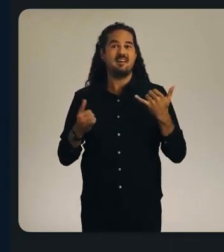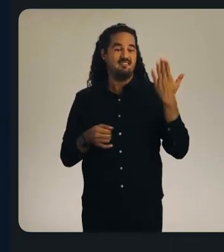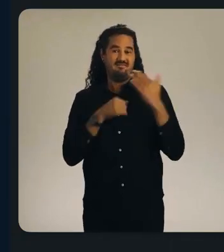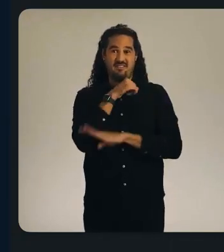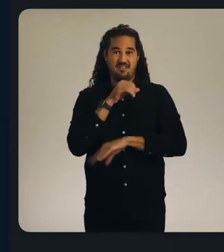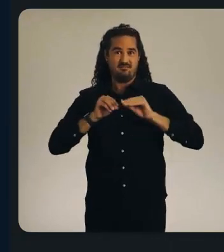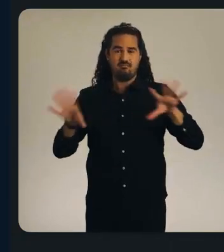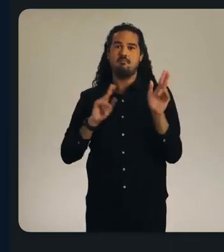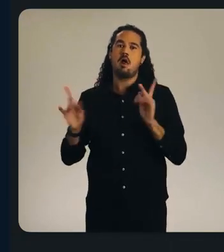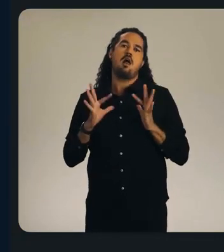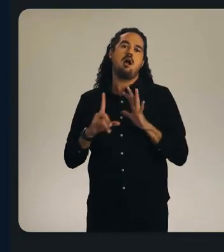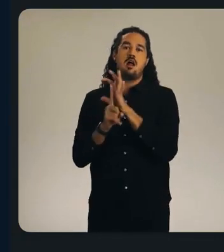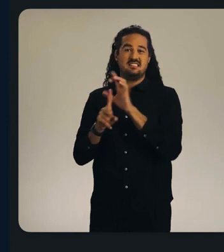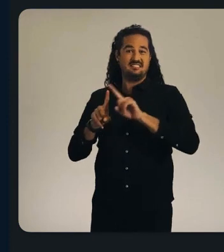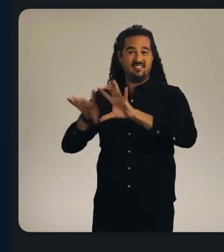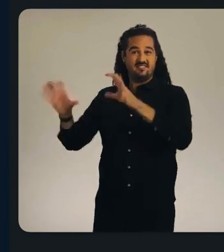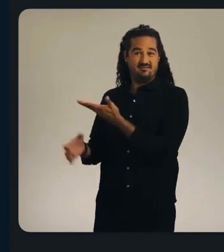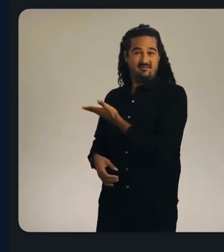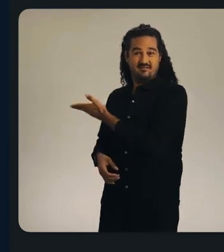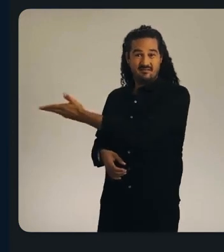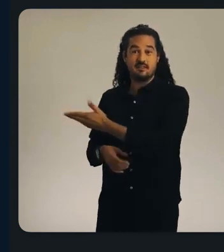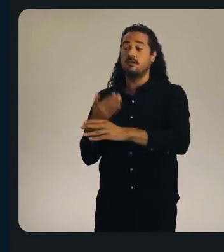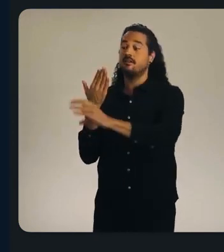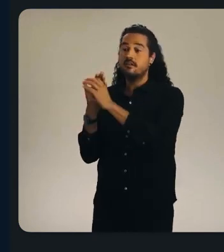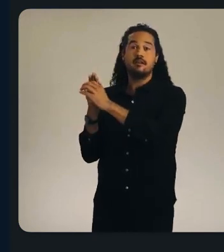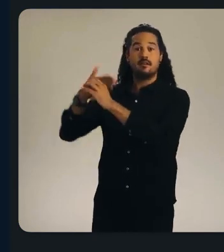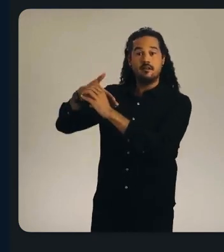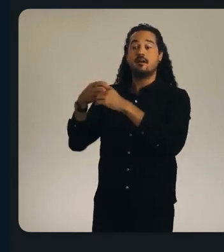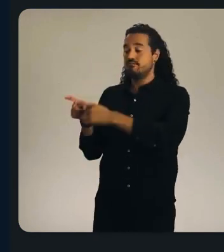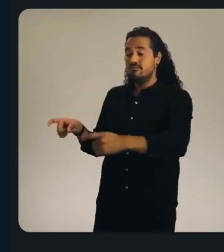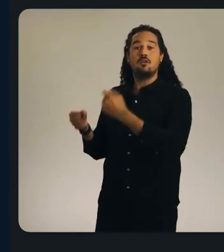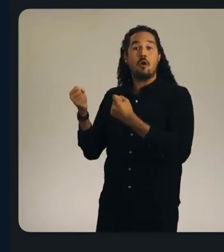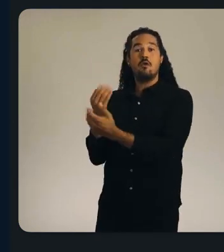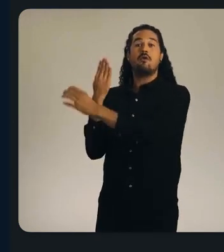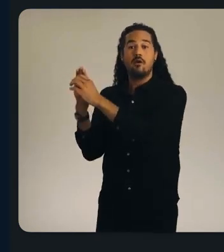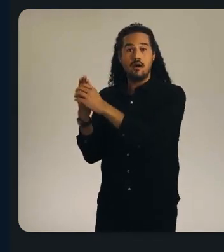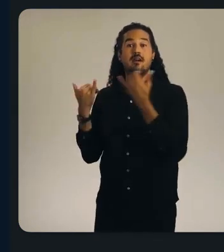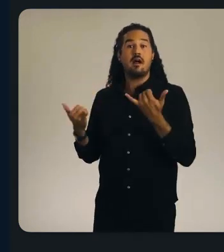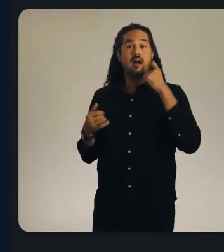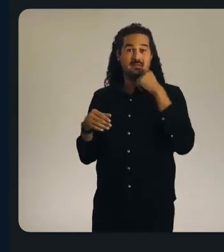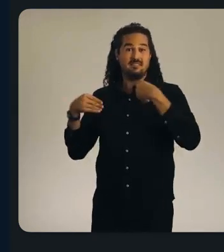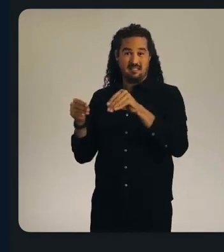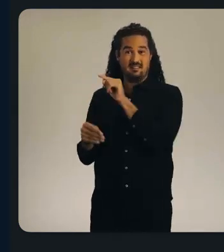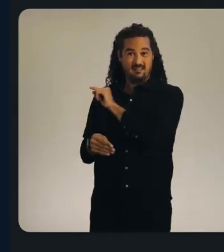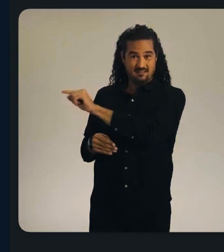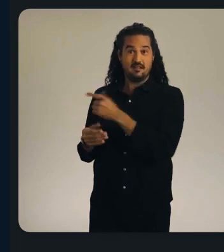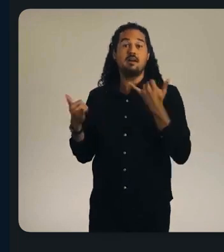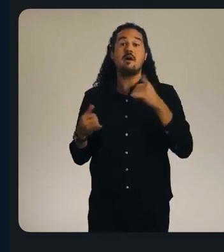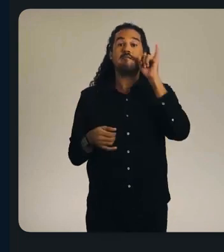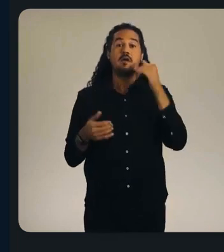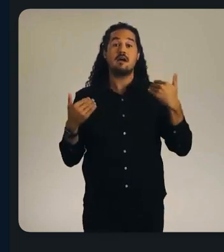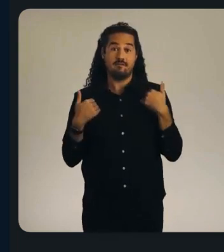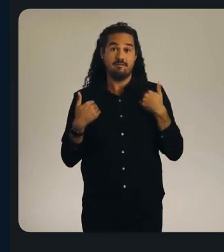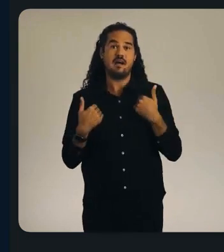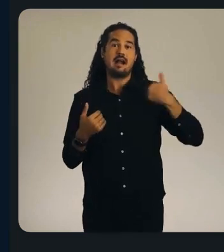swiveling charger stands to cases, wallets, tripods, and car mounts, along with our own accessories for charging, like the MagSafe battery pack. For iPhone 13, we have